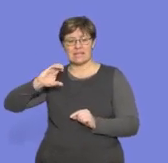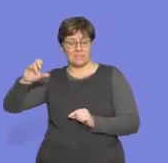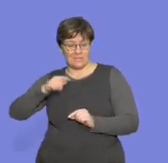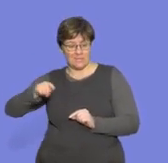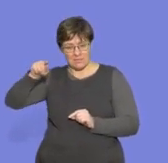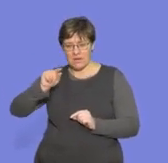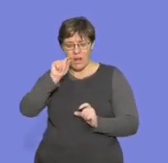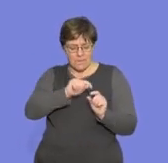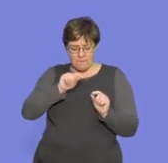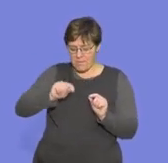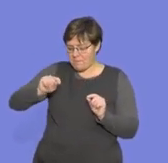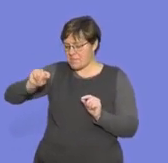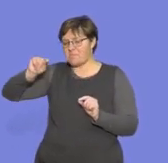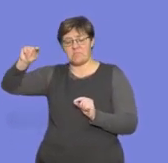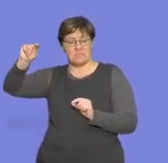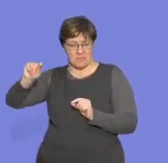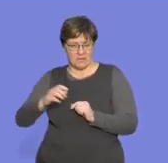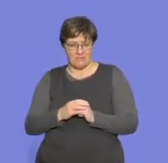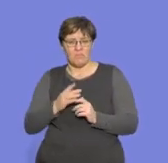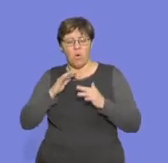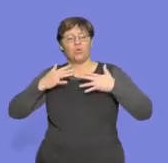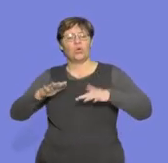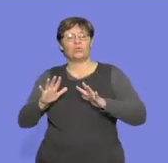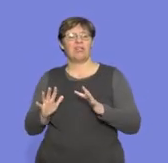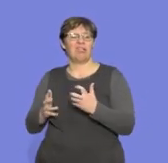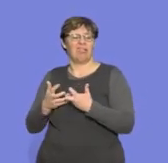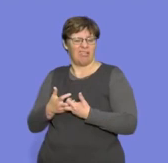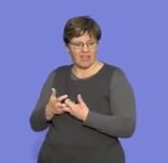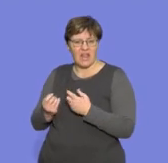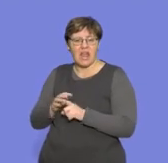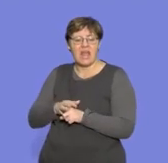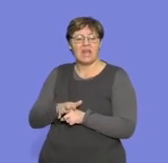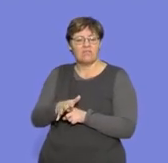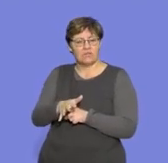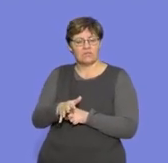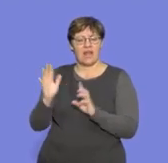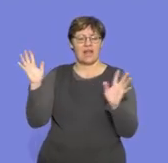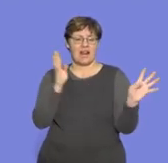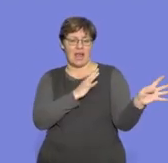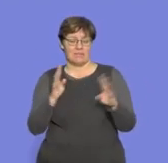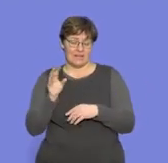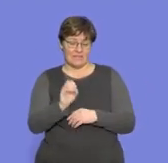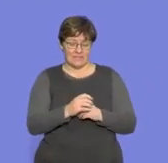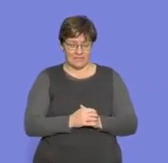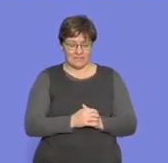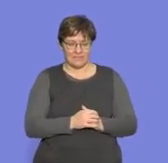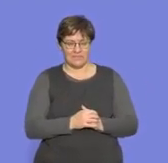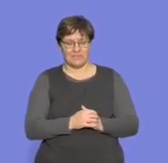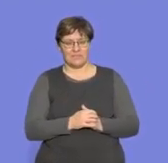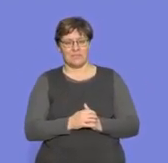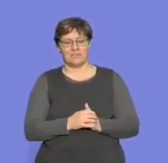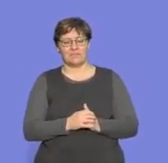around these areas. And that's often along the coastal regions influenced by the type of climate that's present in these areas. So guys, that's